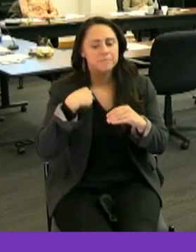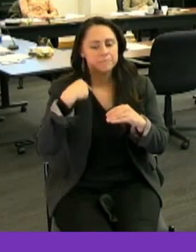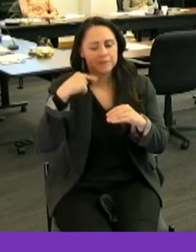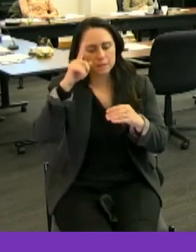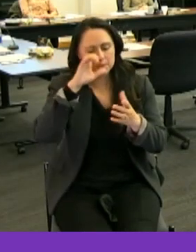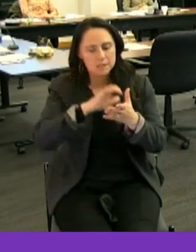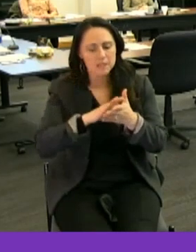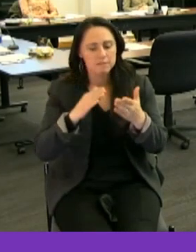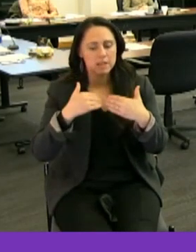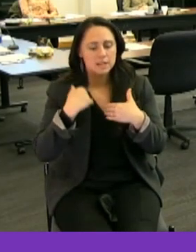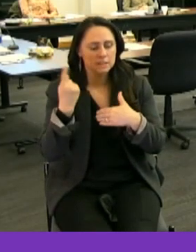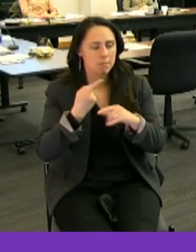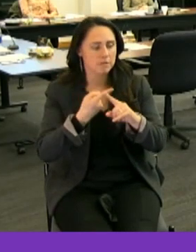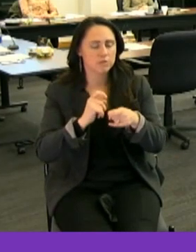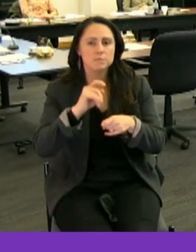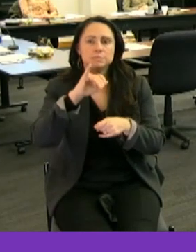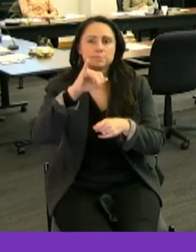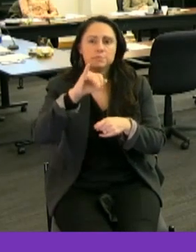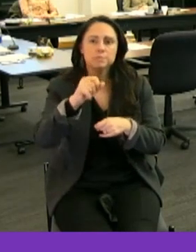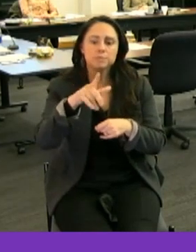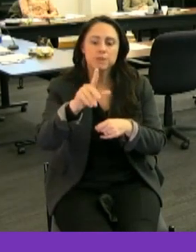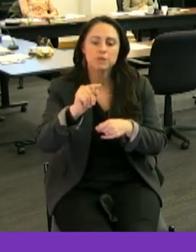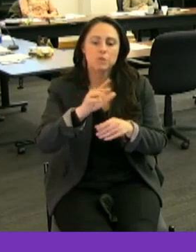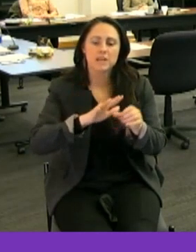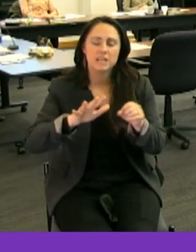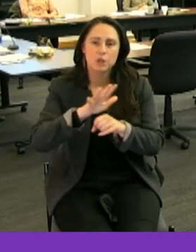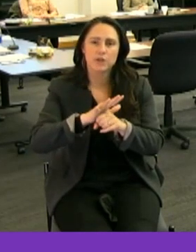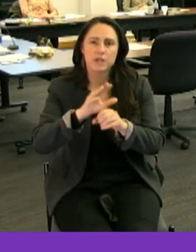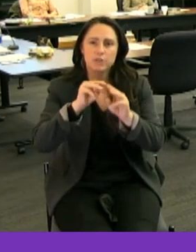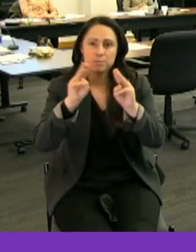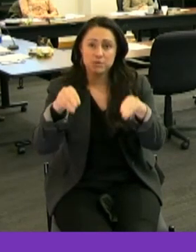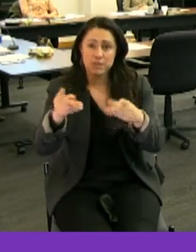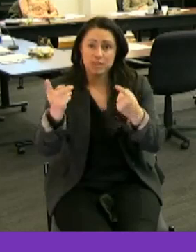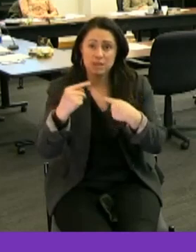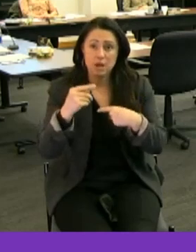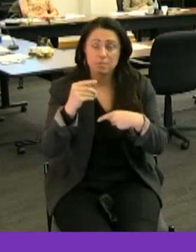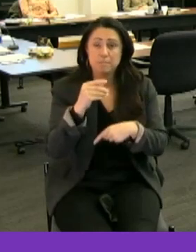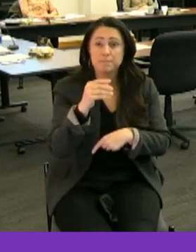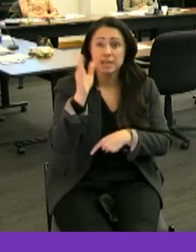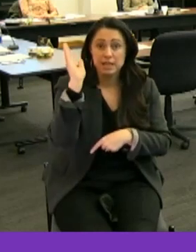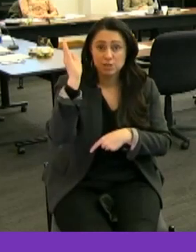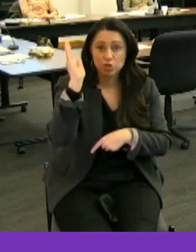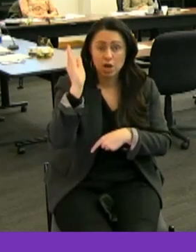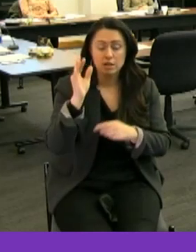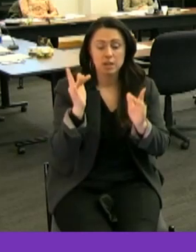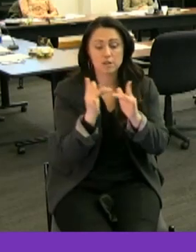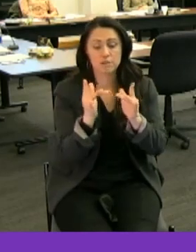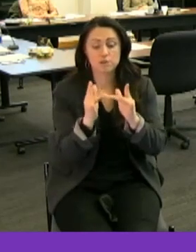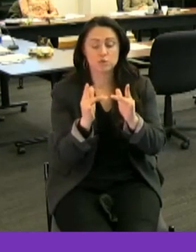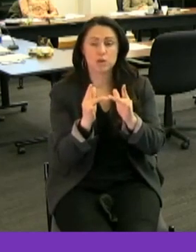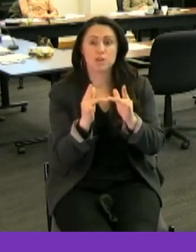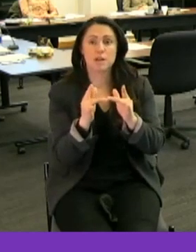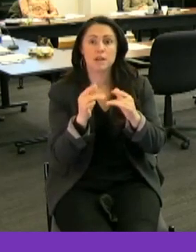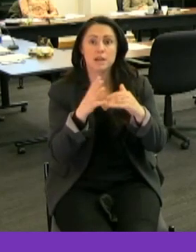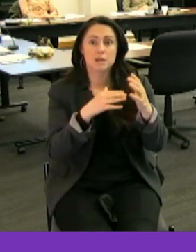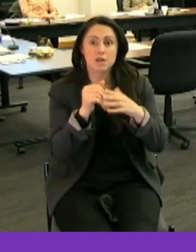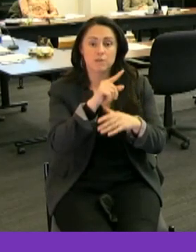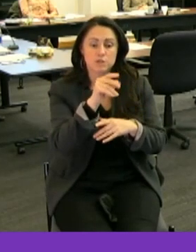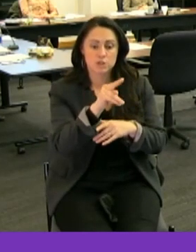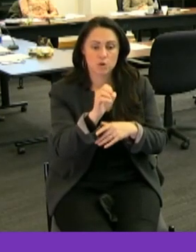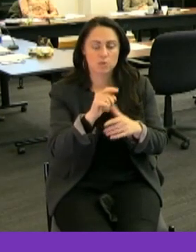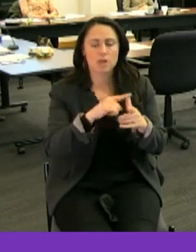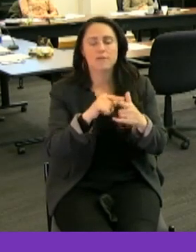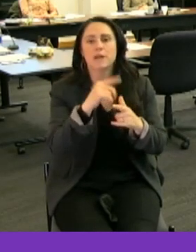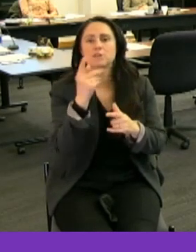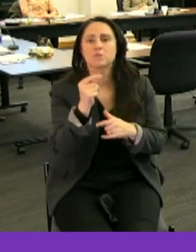believe they had someone from the Joliet area, like the museum, come and talk at a virtual comfort zone. And then on